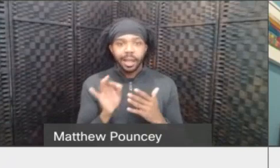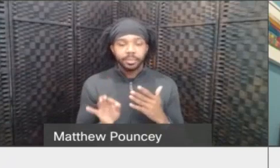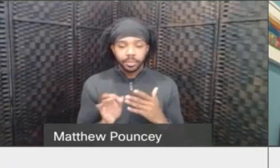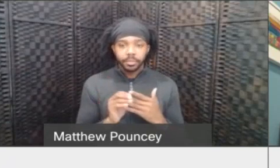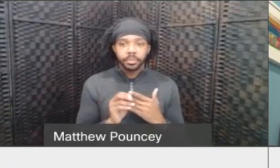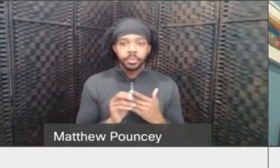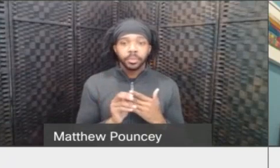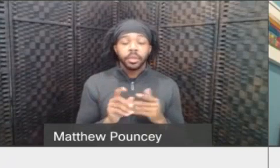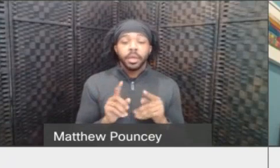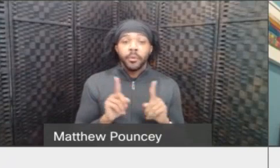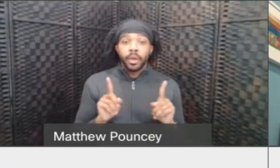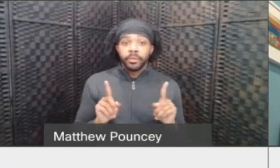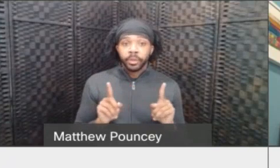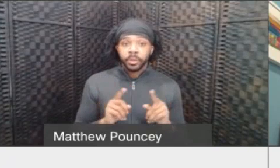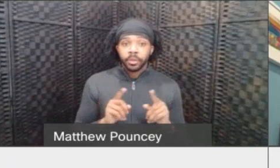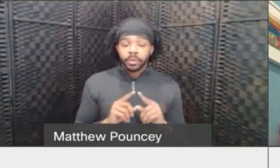However,